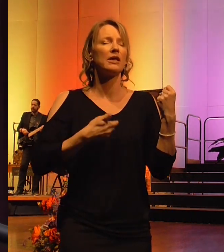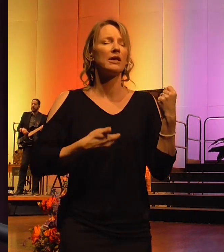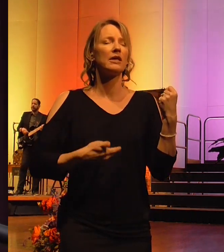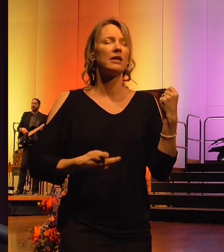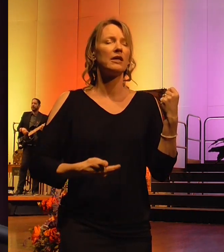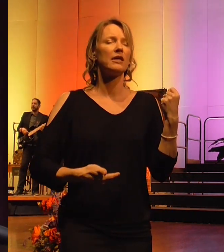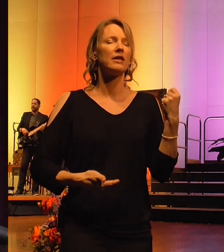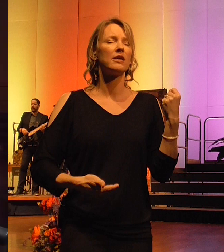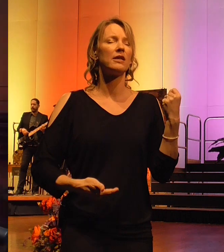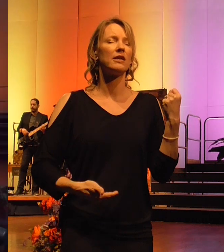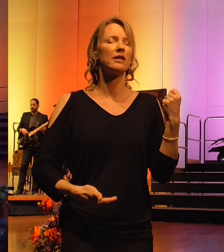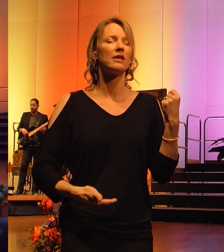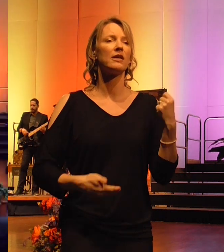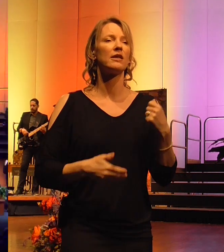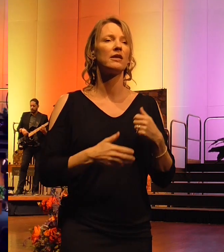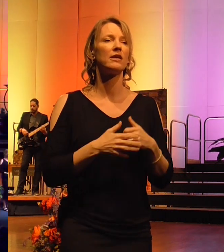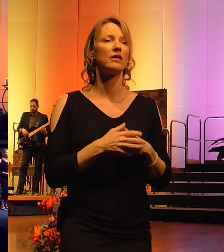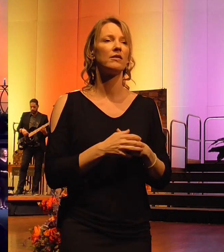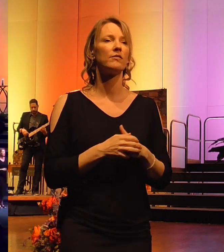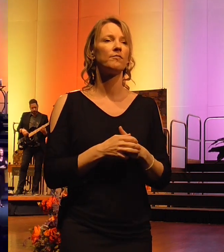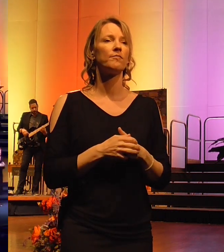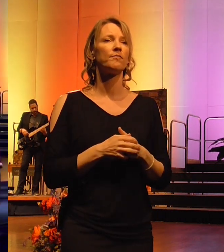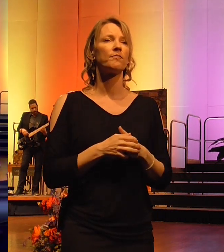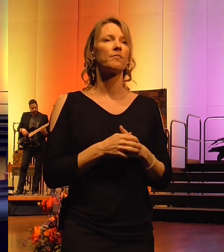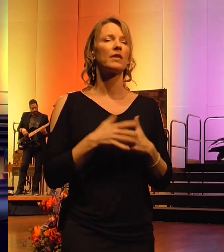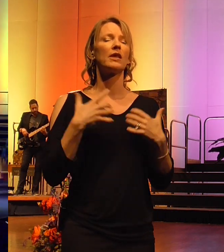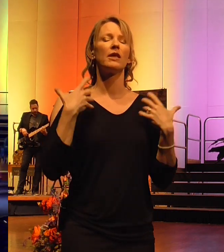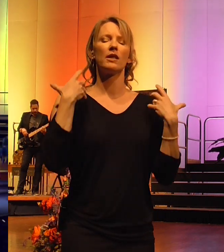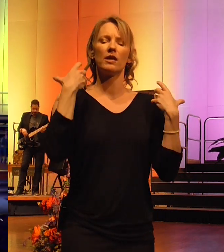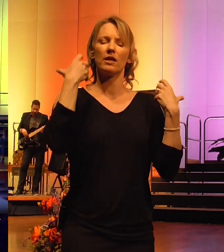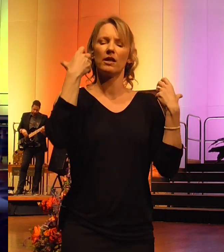heal me,